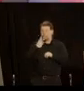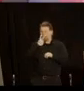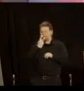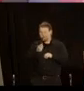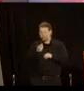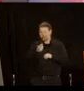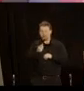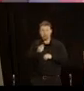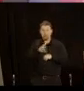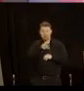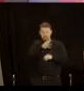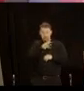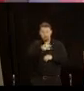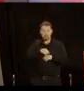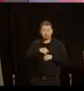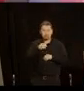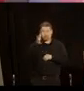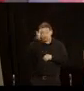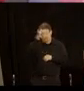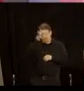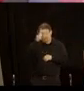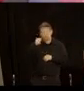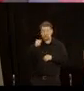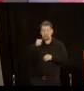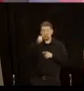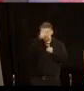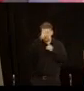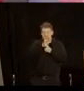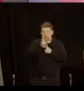moms and dads and